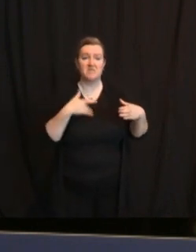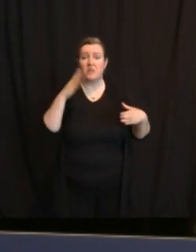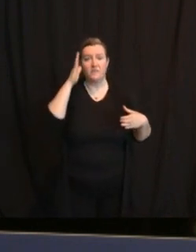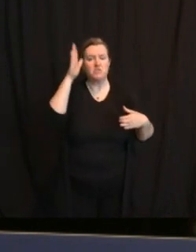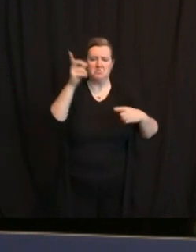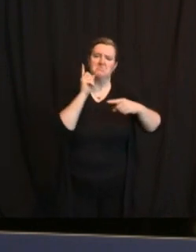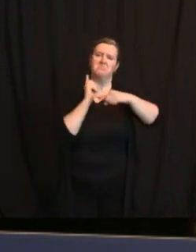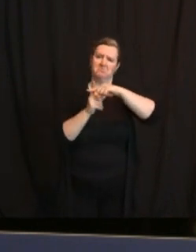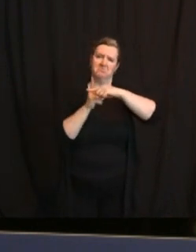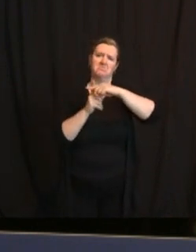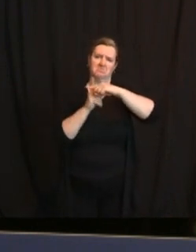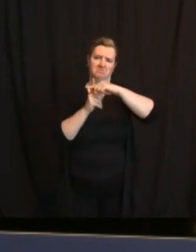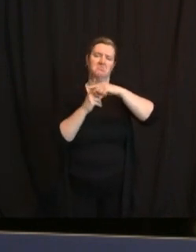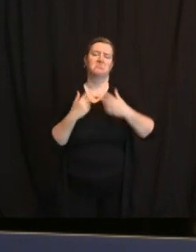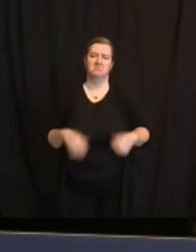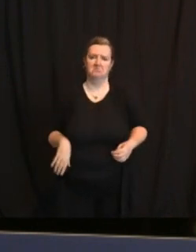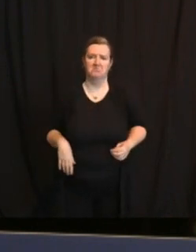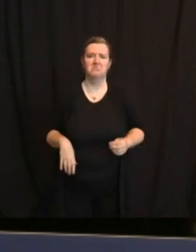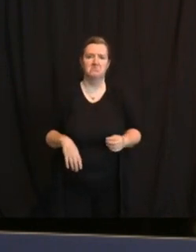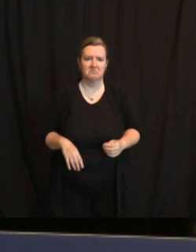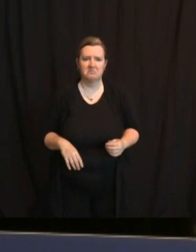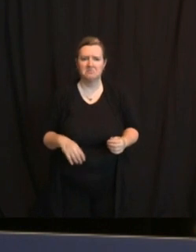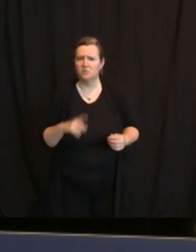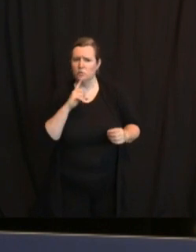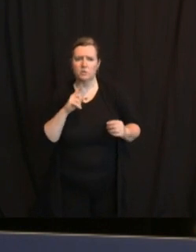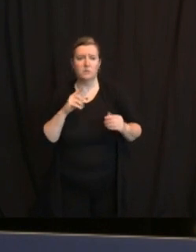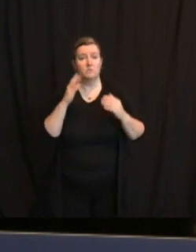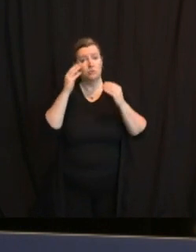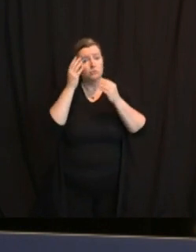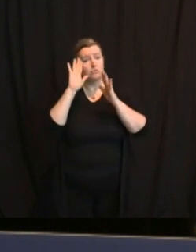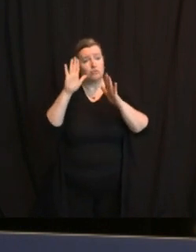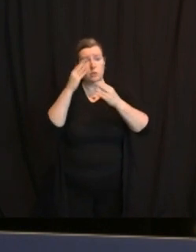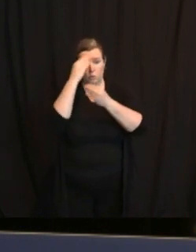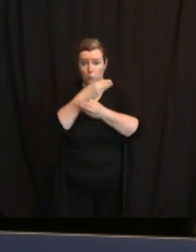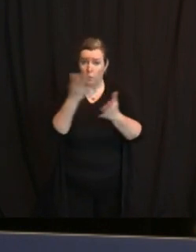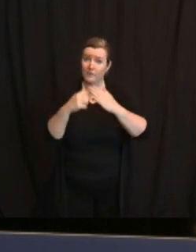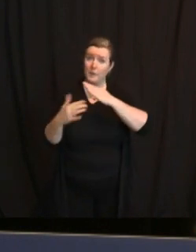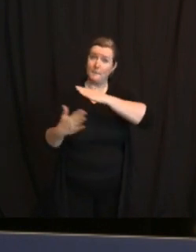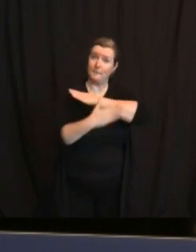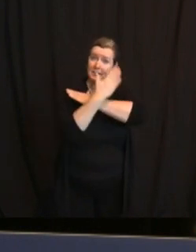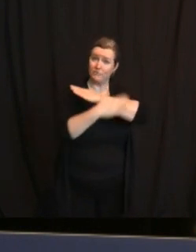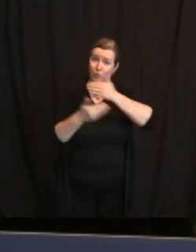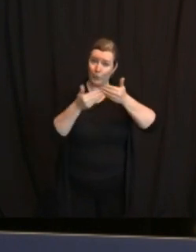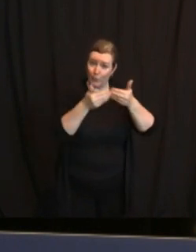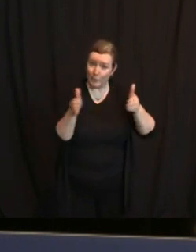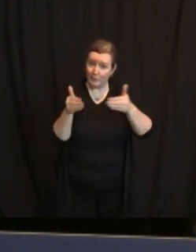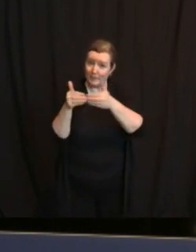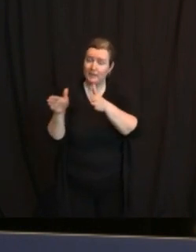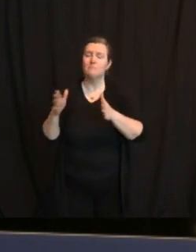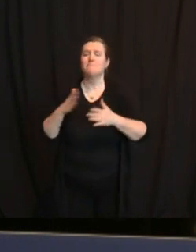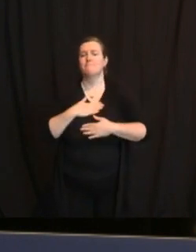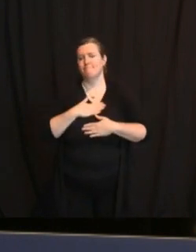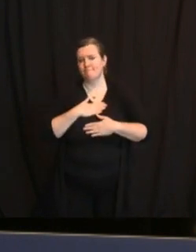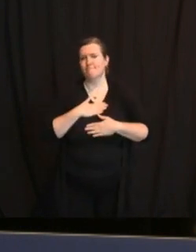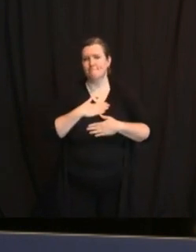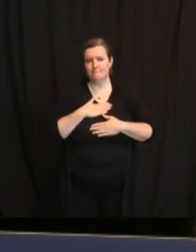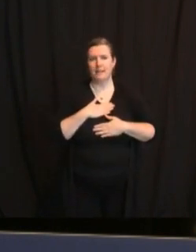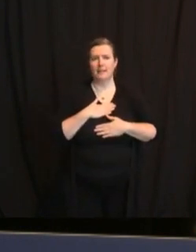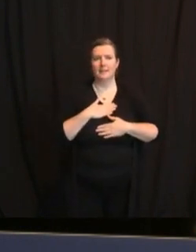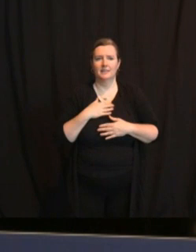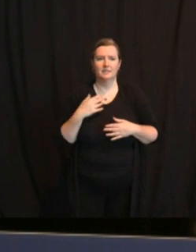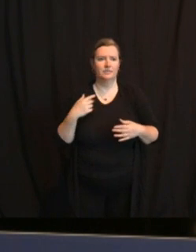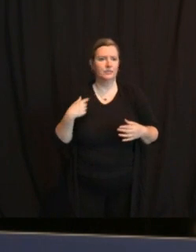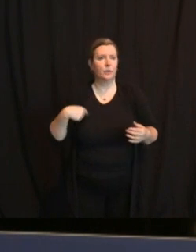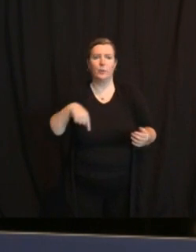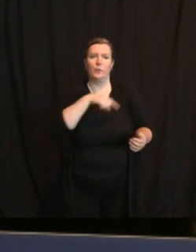It is fabulous news about the beaches. I can't tell you how happy we are